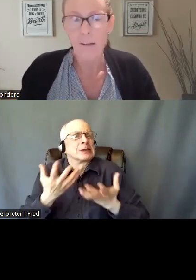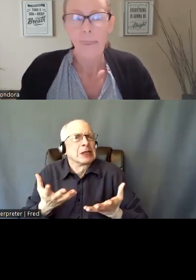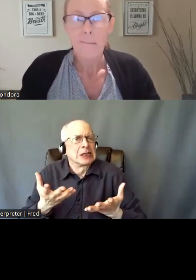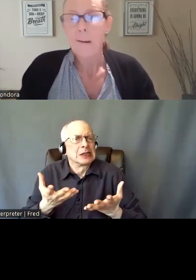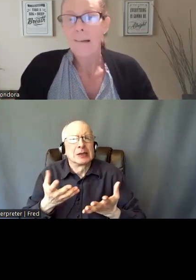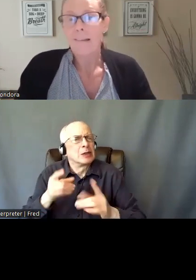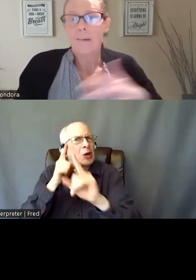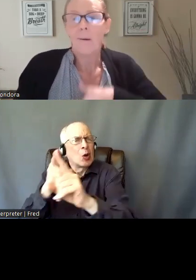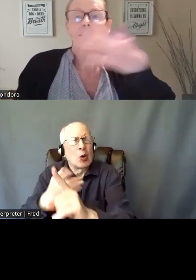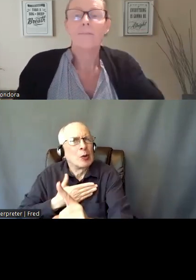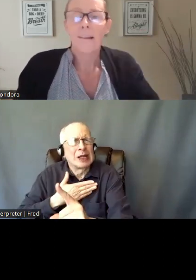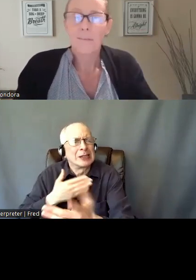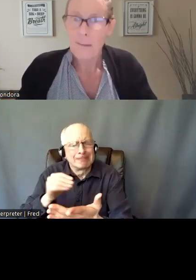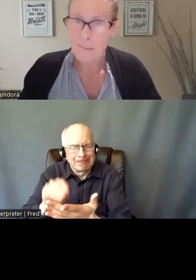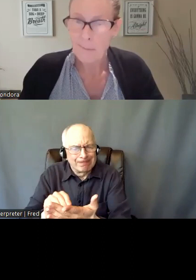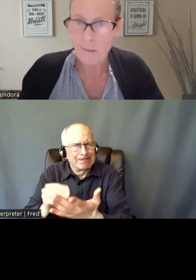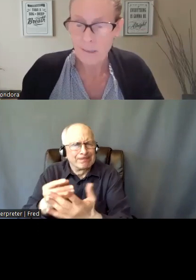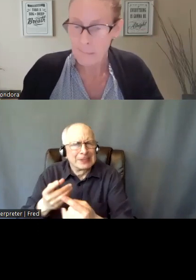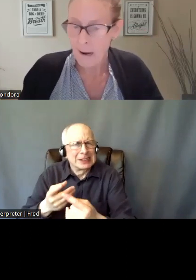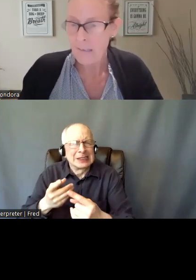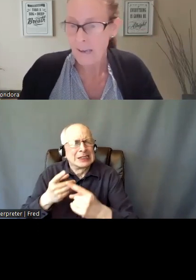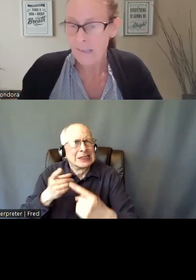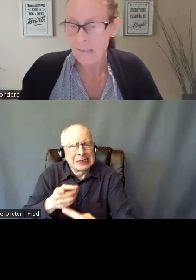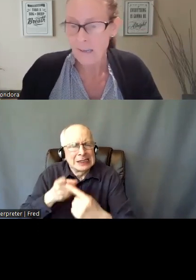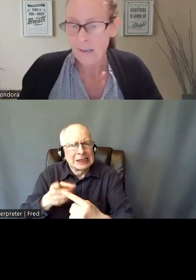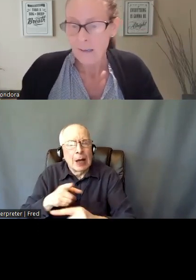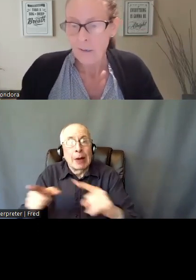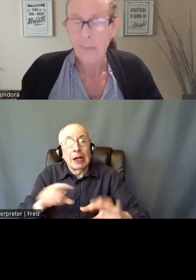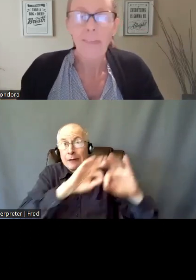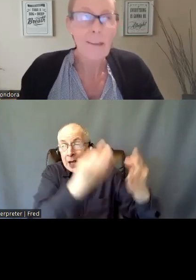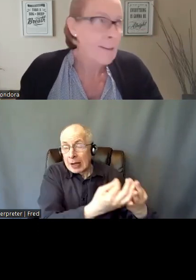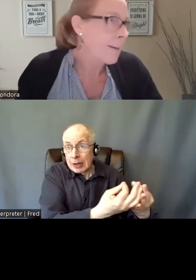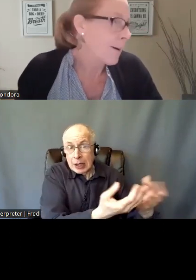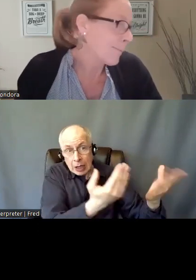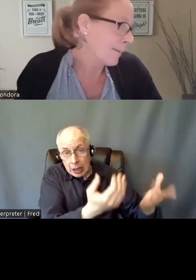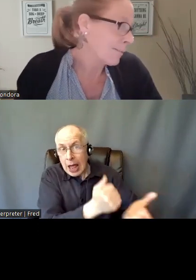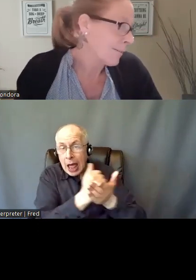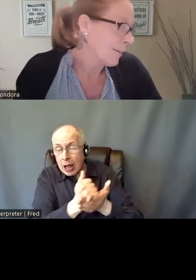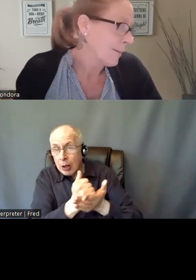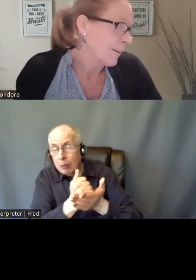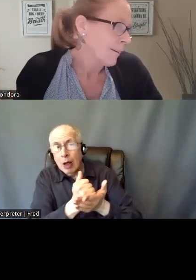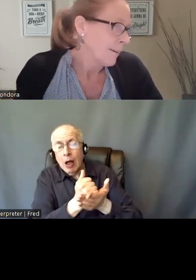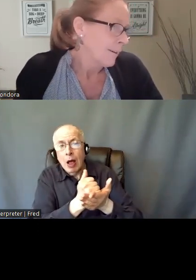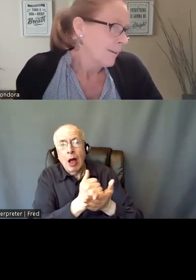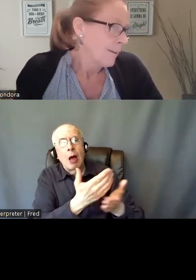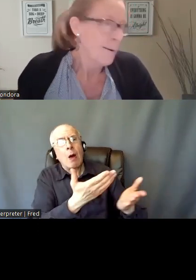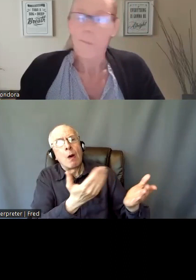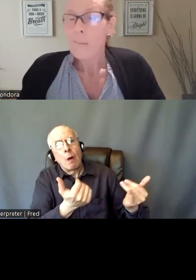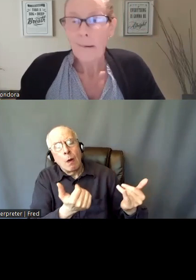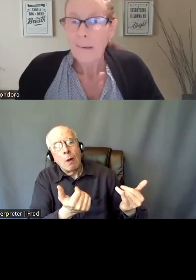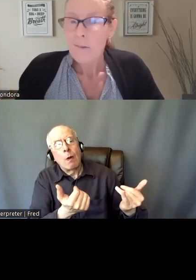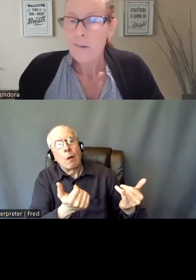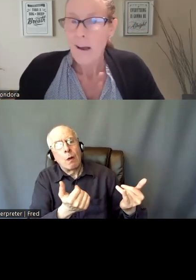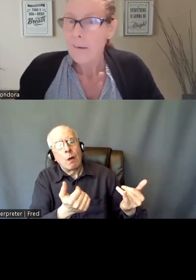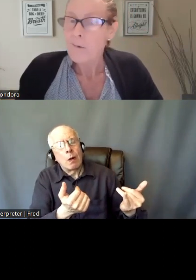plan. But when they're inviting family members into the process, thinking about,